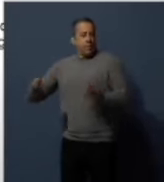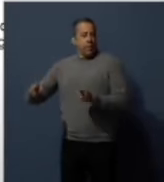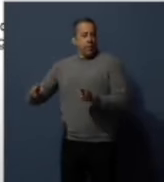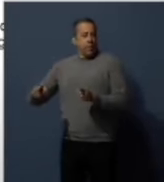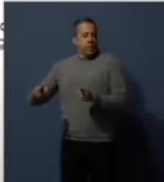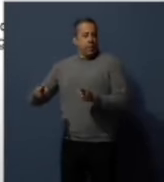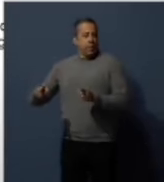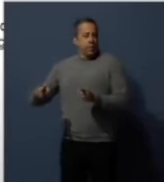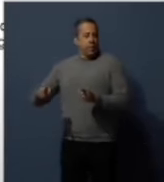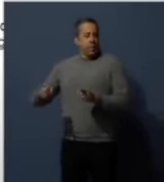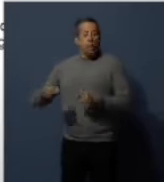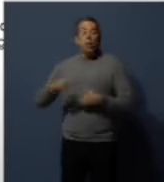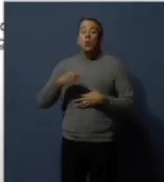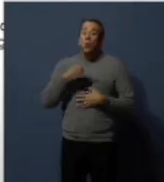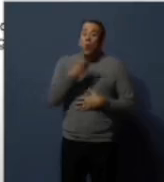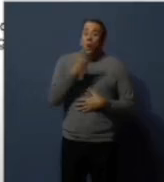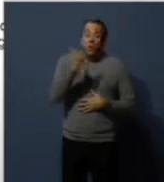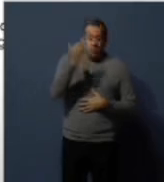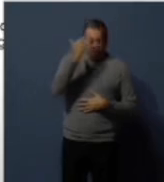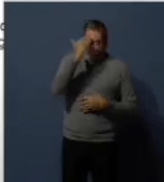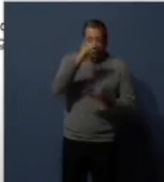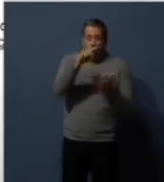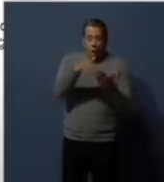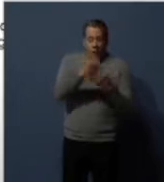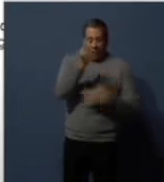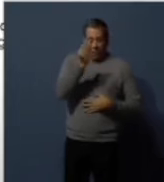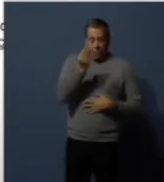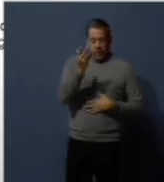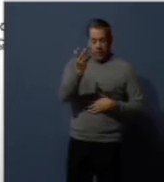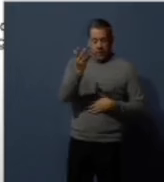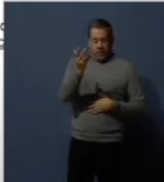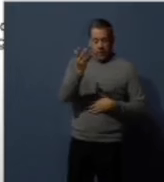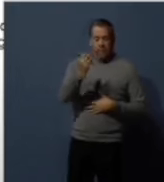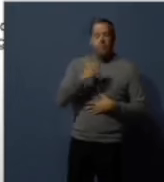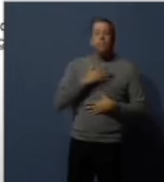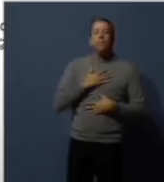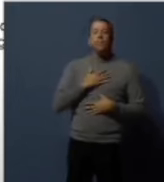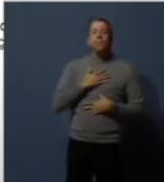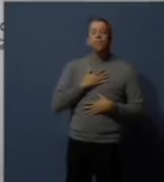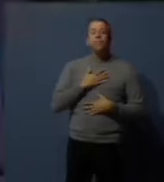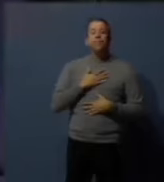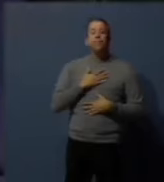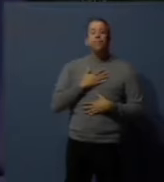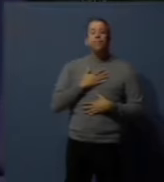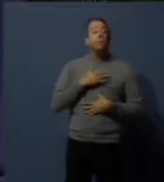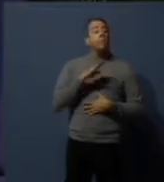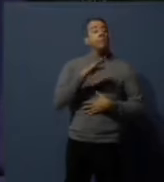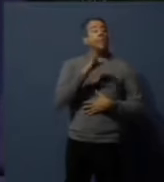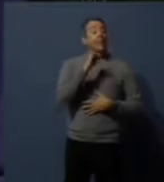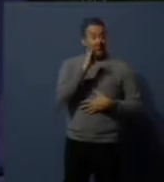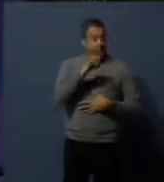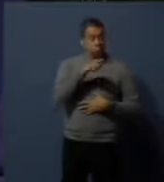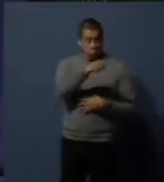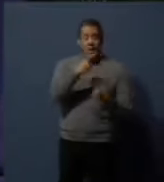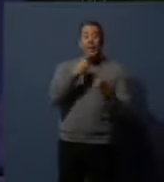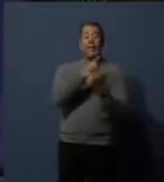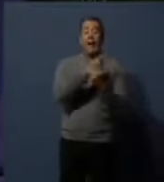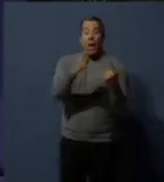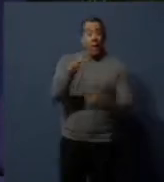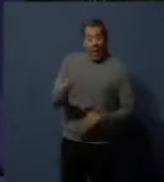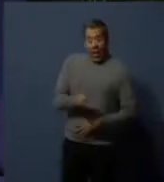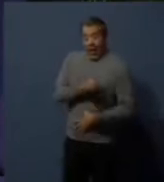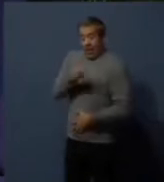the center of attention for that weekend, okay? Because if it's a competition between youth